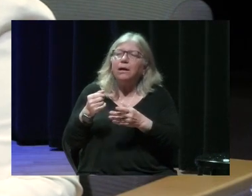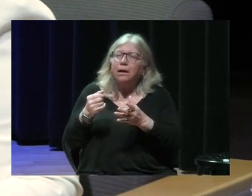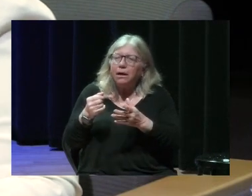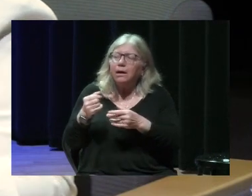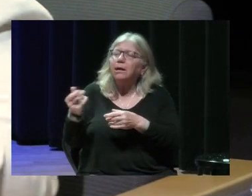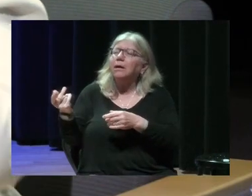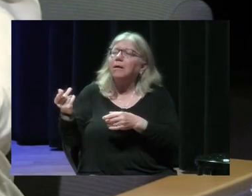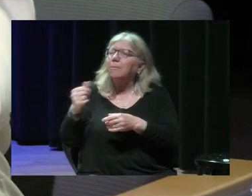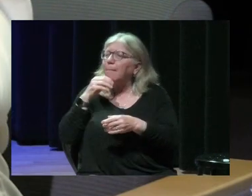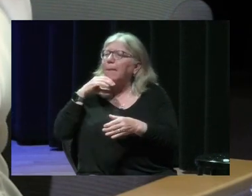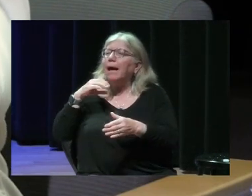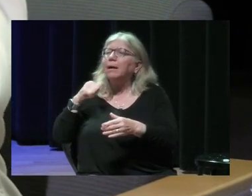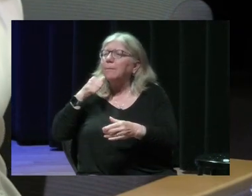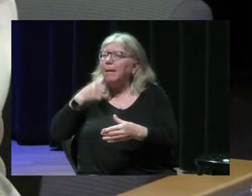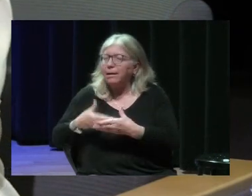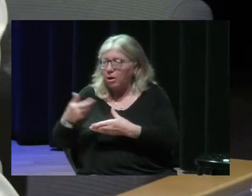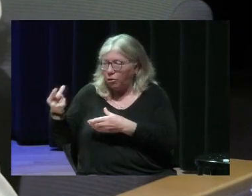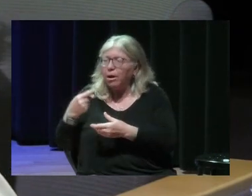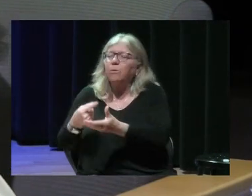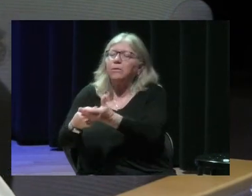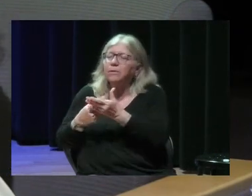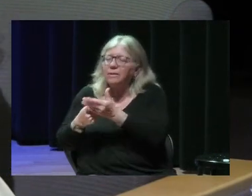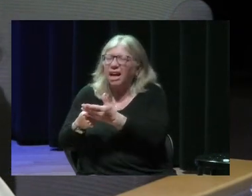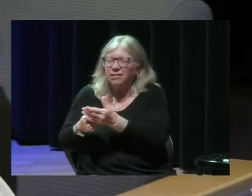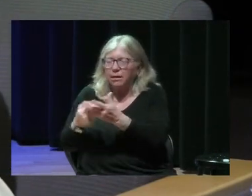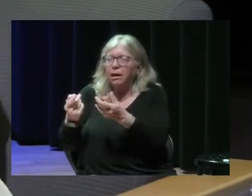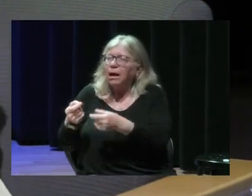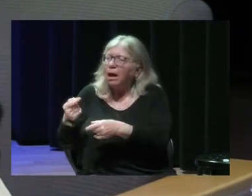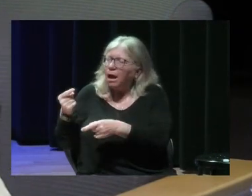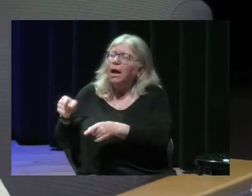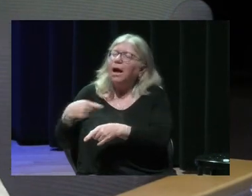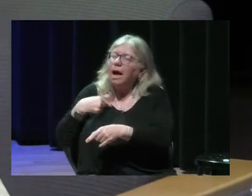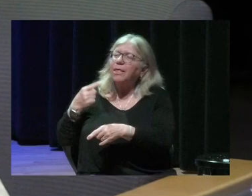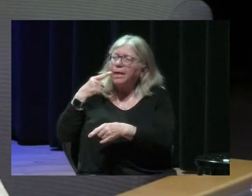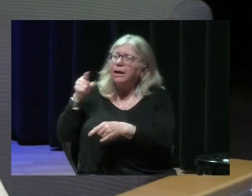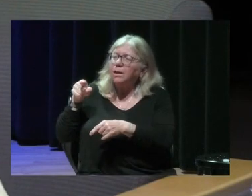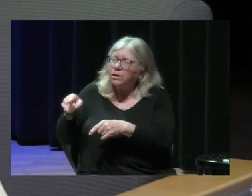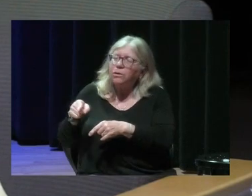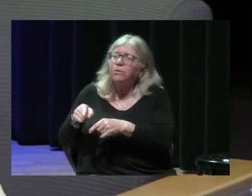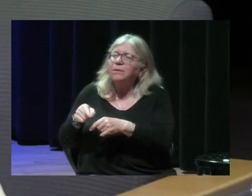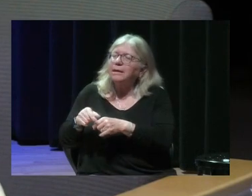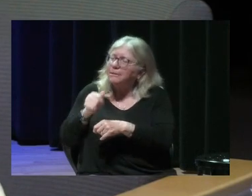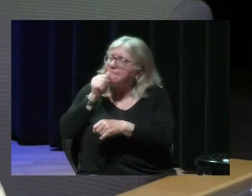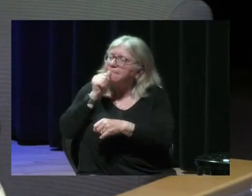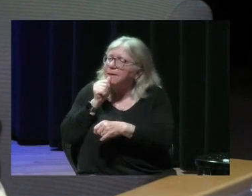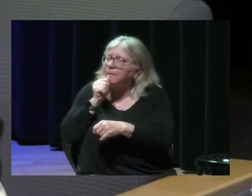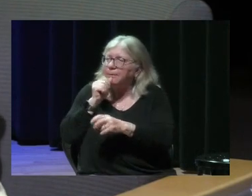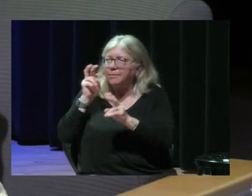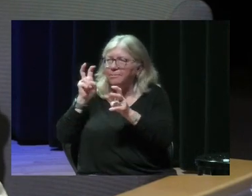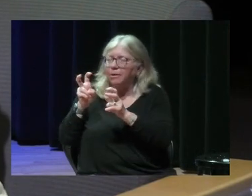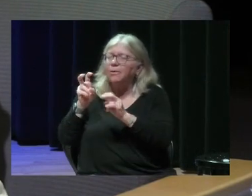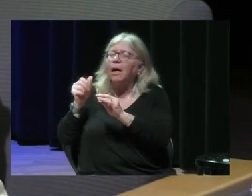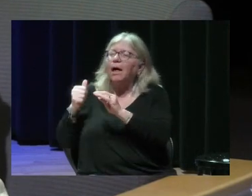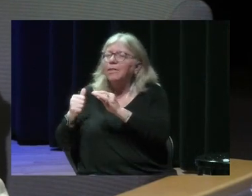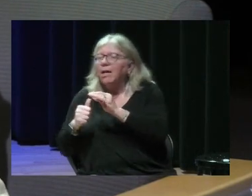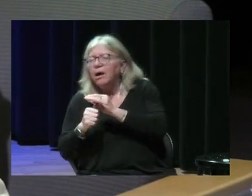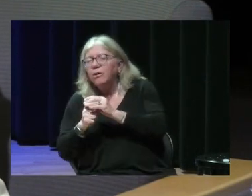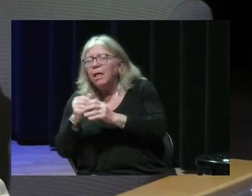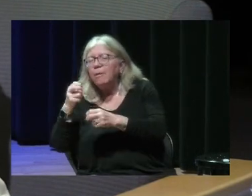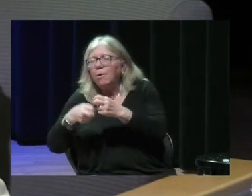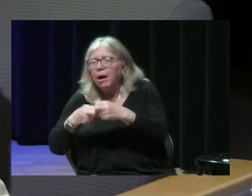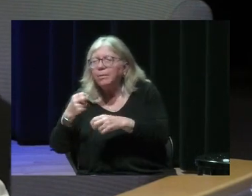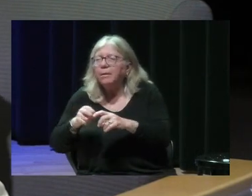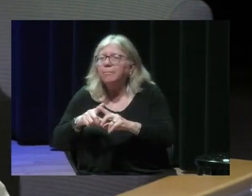We were discussing the issues, and I said, hey, I think you deal with the underlying problem however you want to.